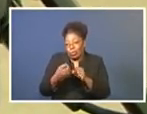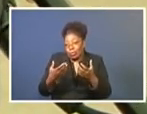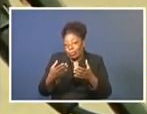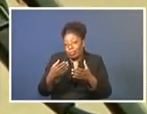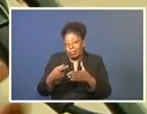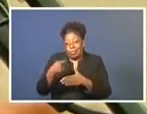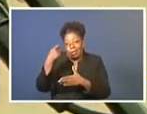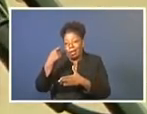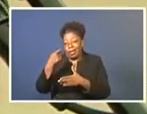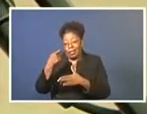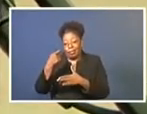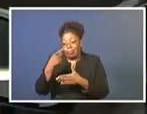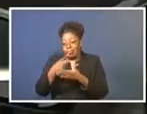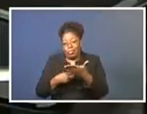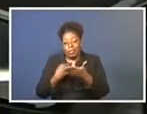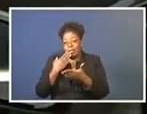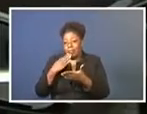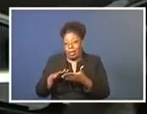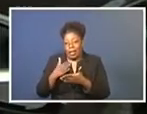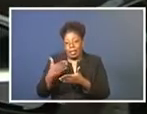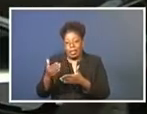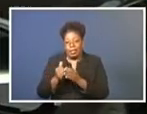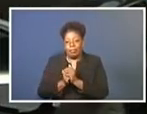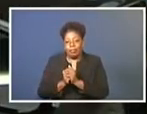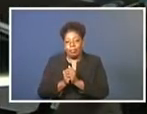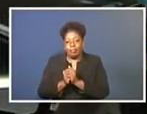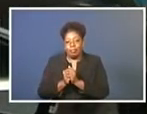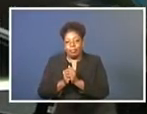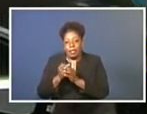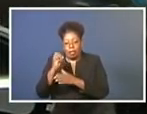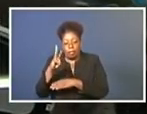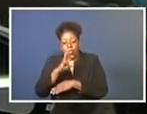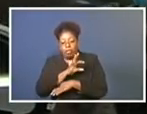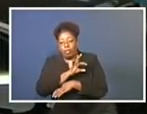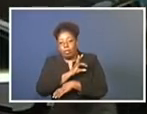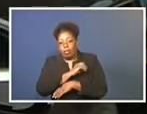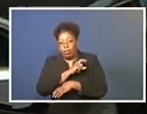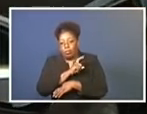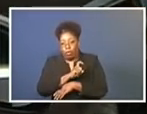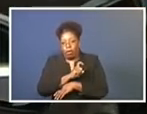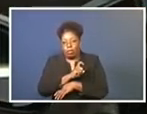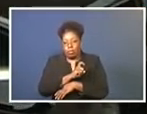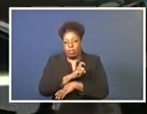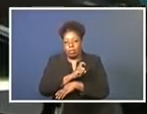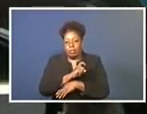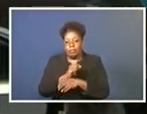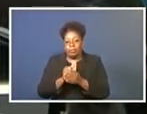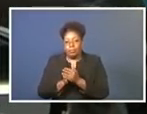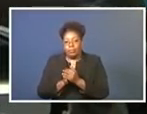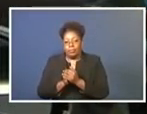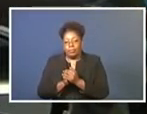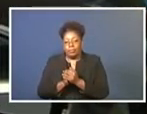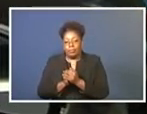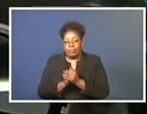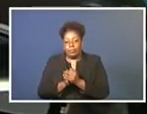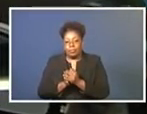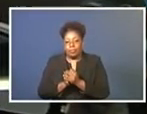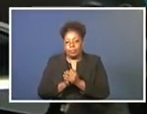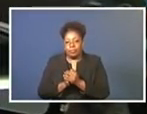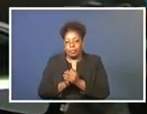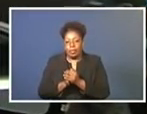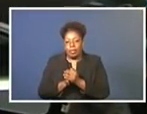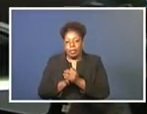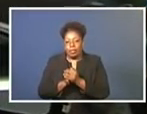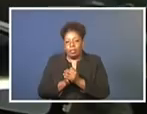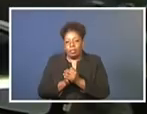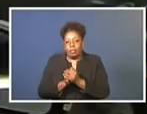prices to me is a bad thing. Eric Fox seconds that, but has resigned himself to the realities. You can put a little bit